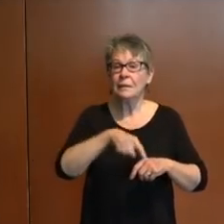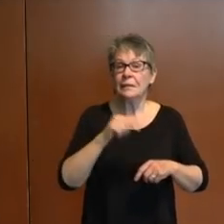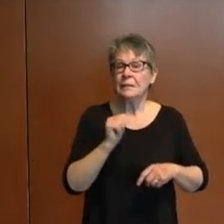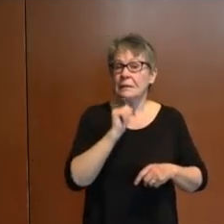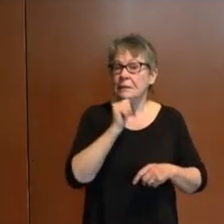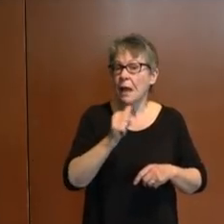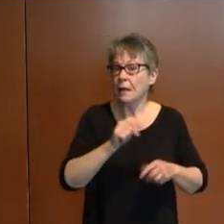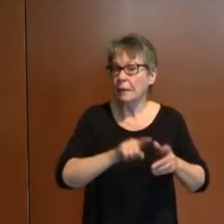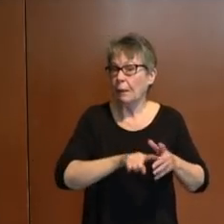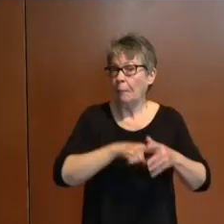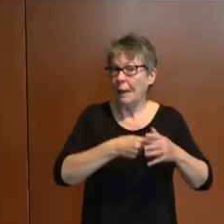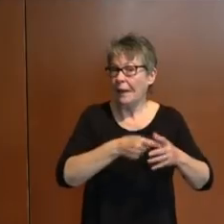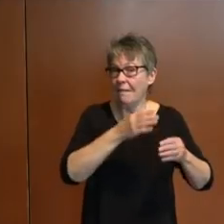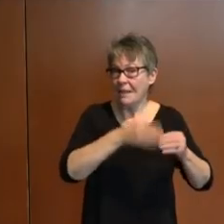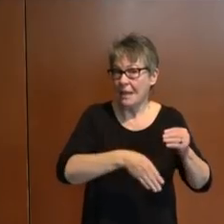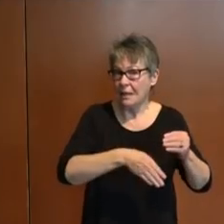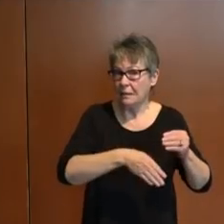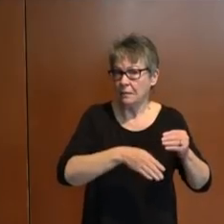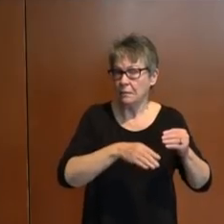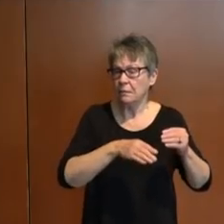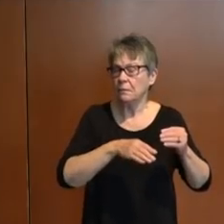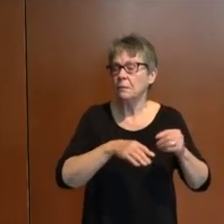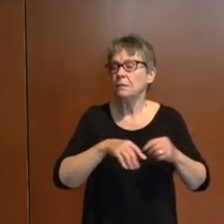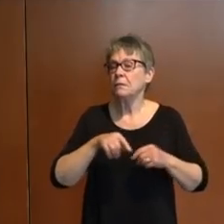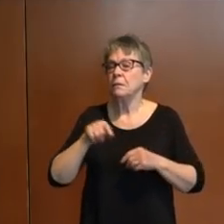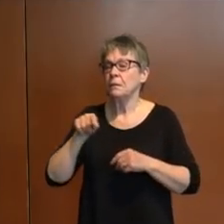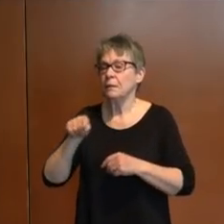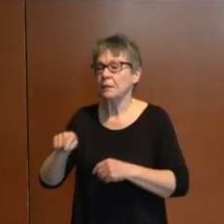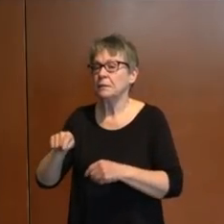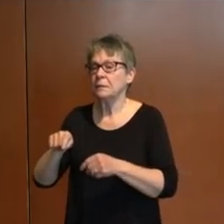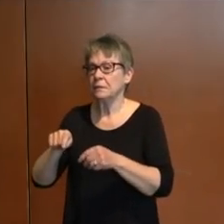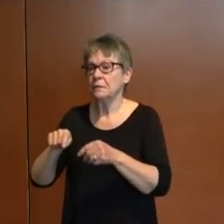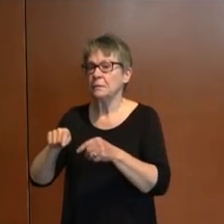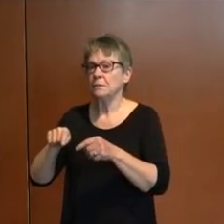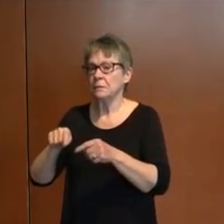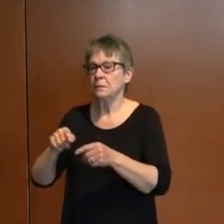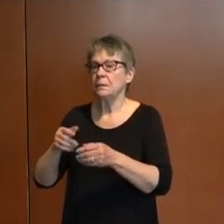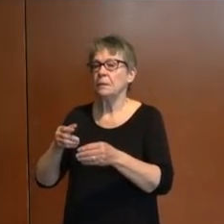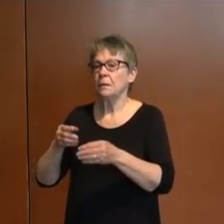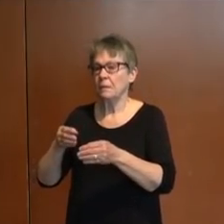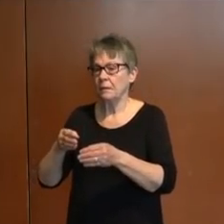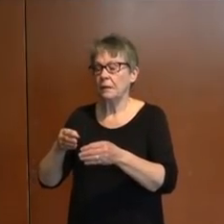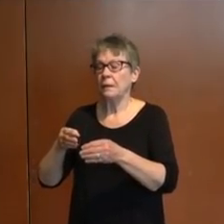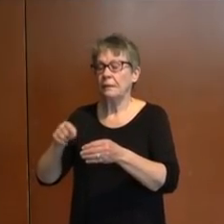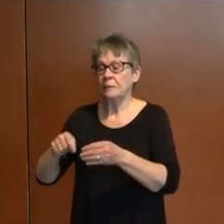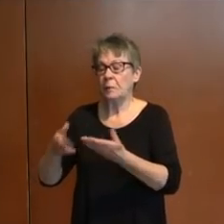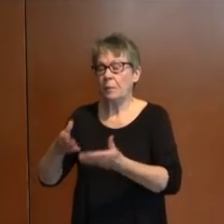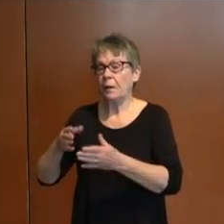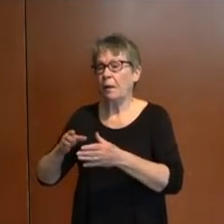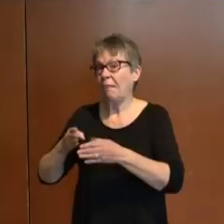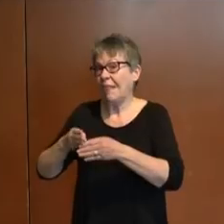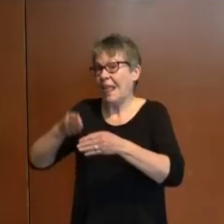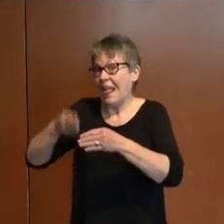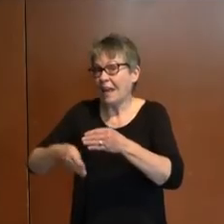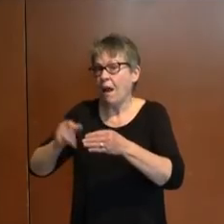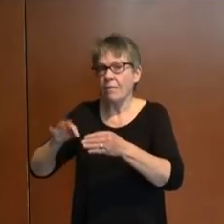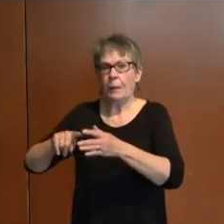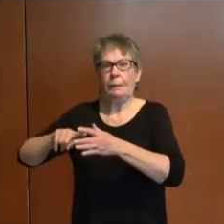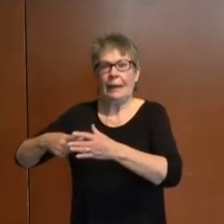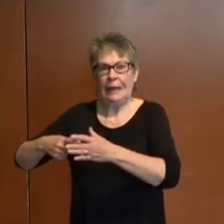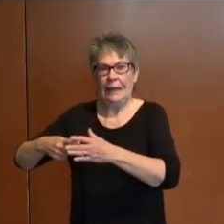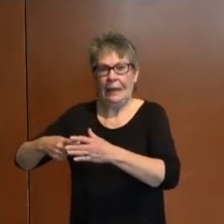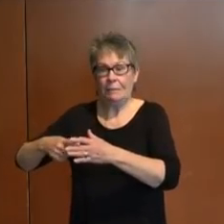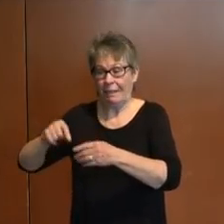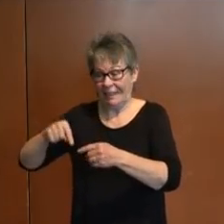and medical and health inputs that Pat and all of us get, is unequivocally,